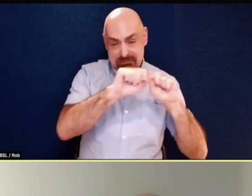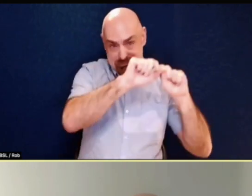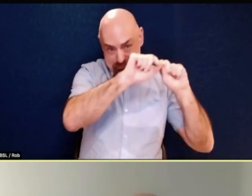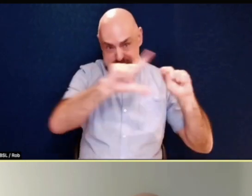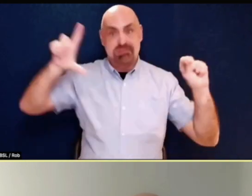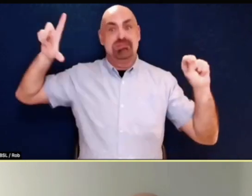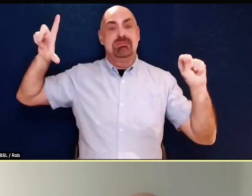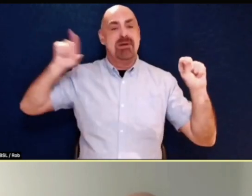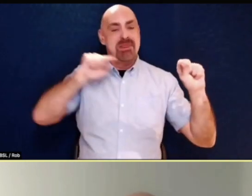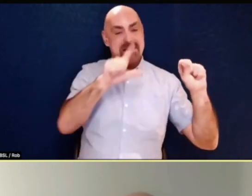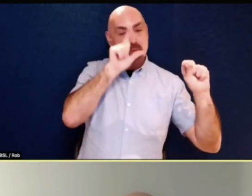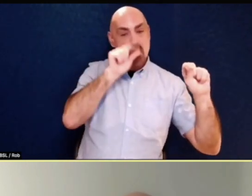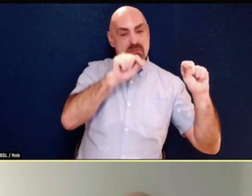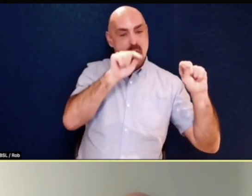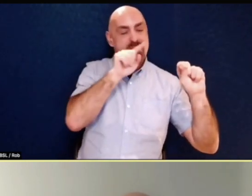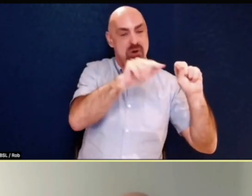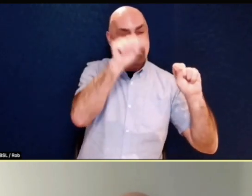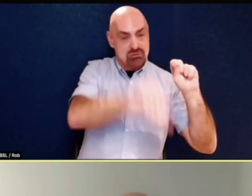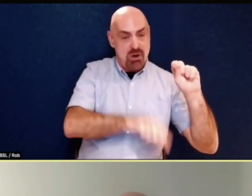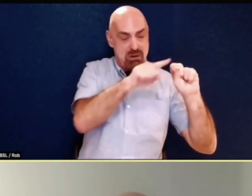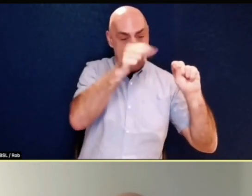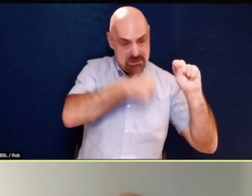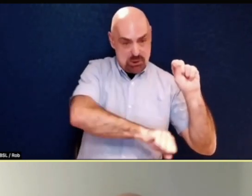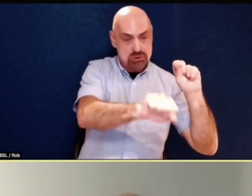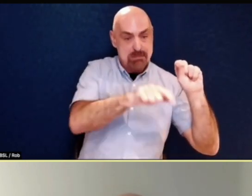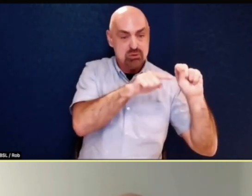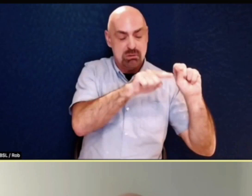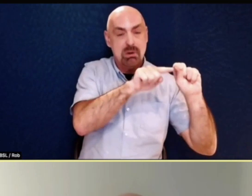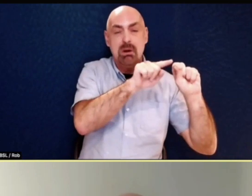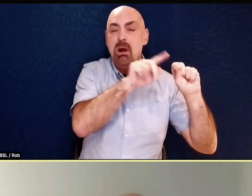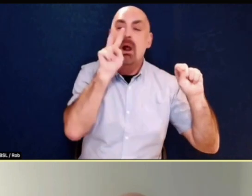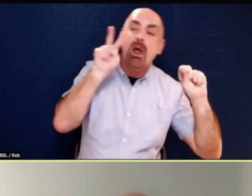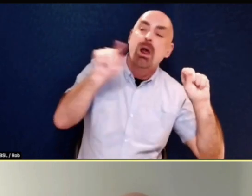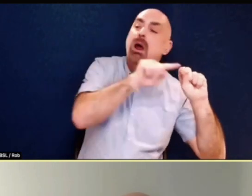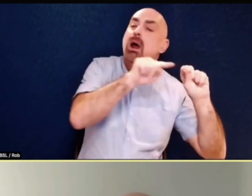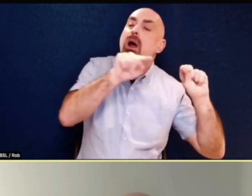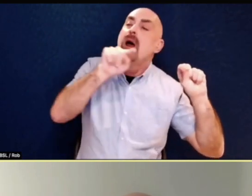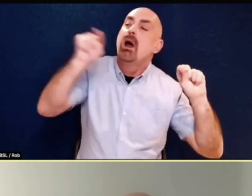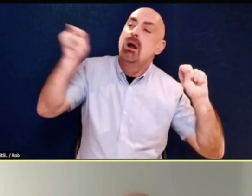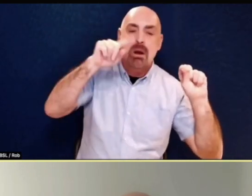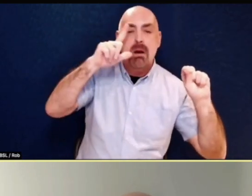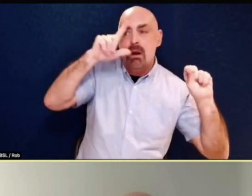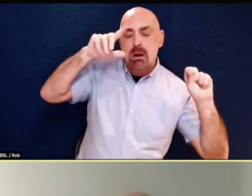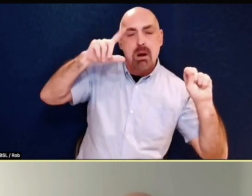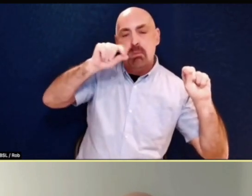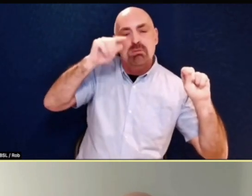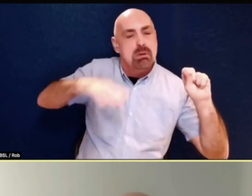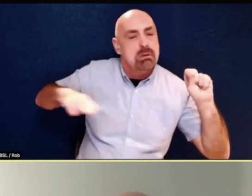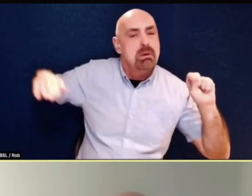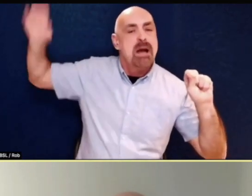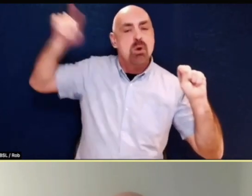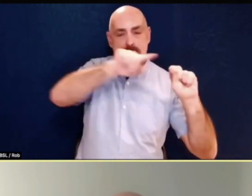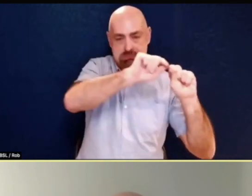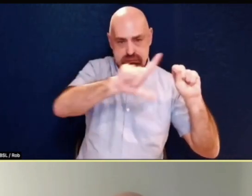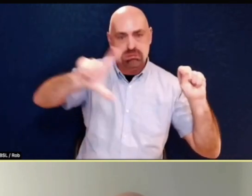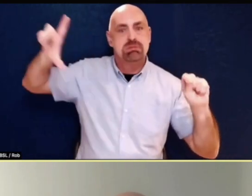is possible from a child when we start at conception and we look ahead to what might be possible for them in adulthood. And as I